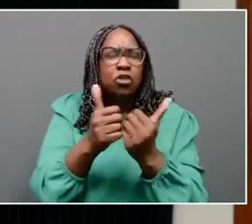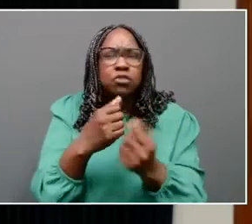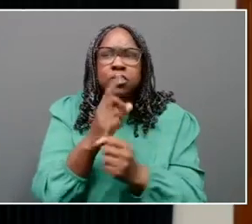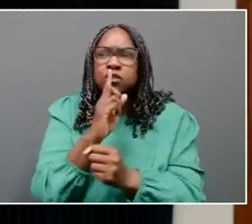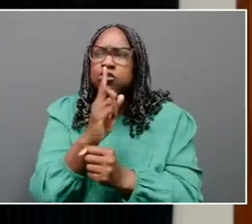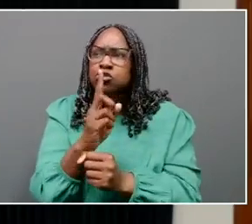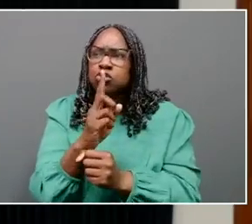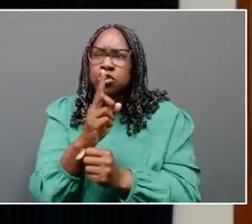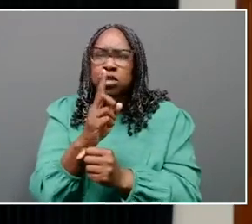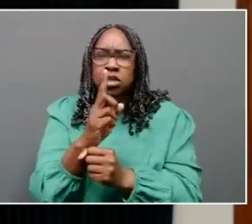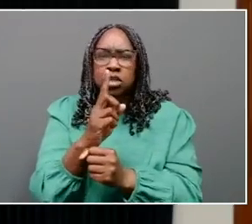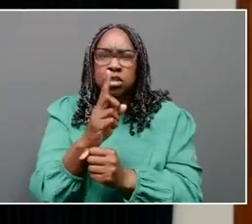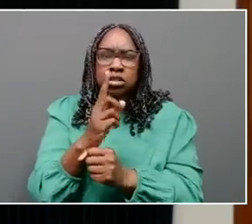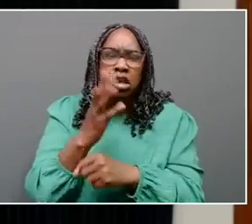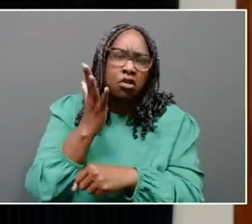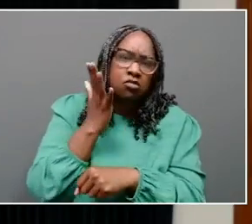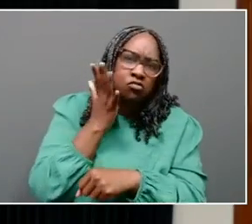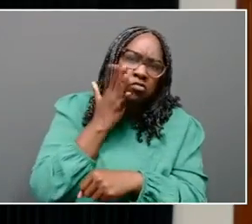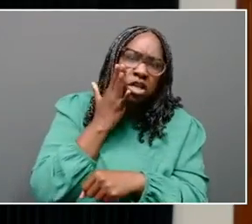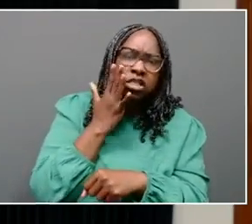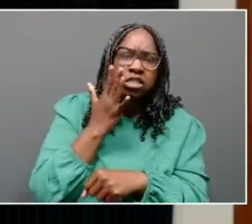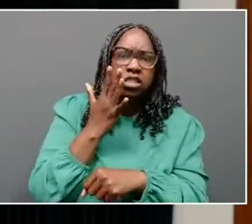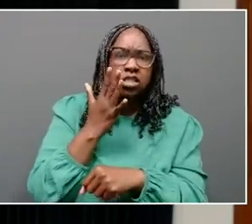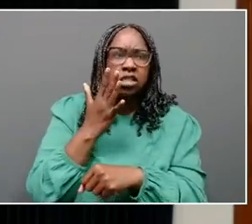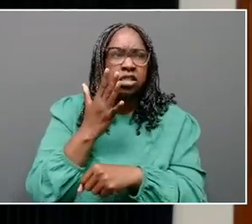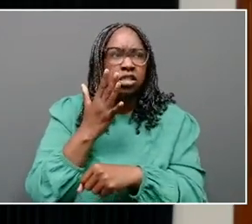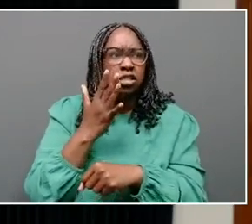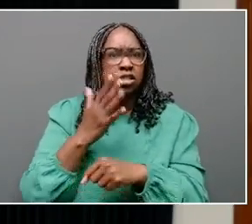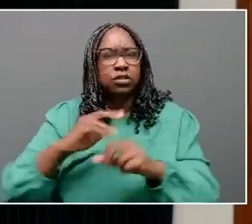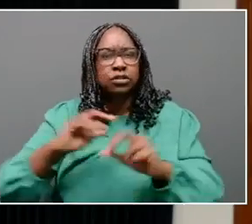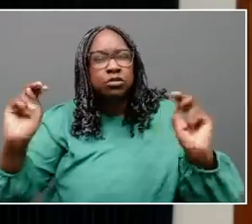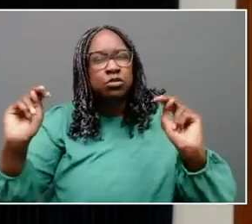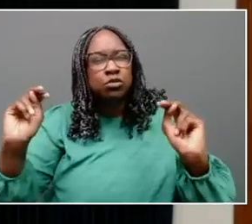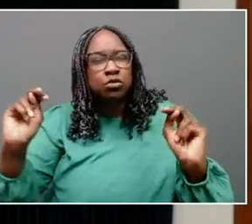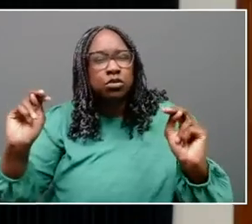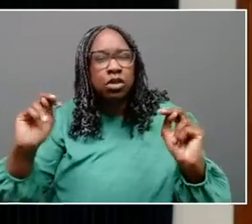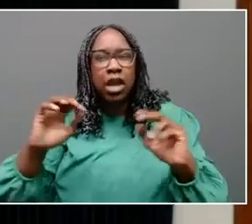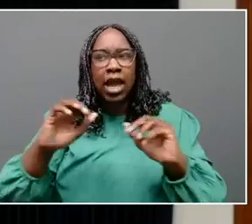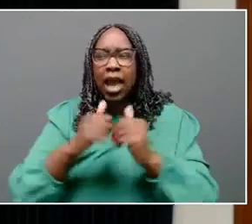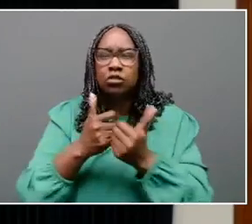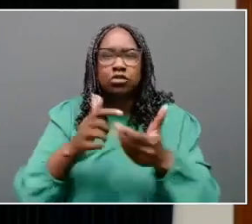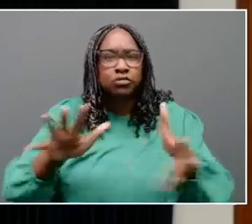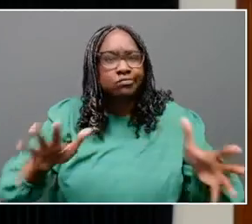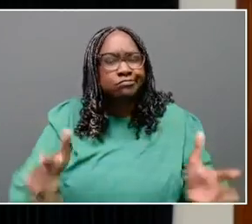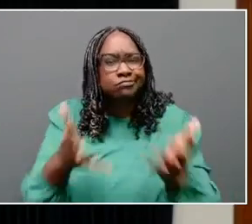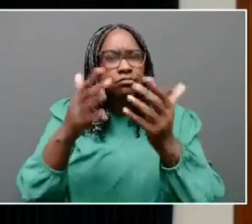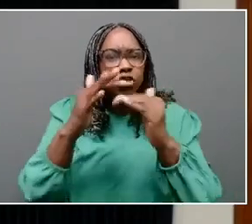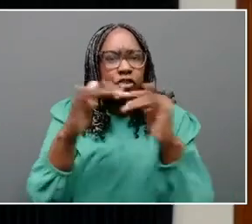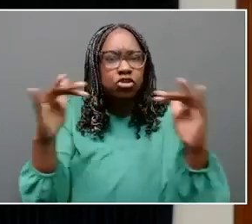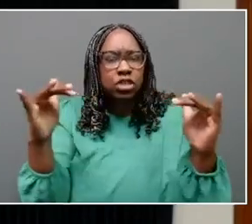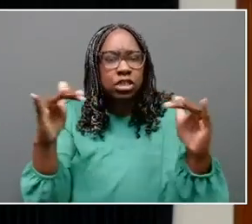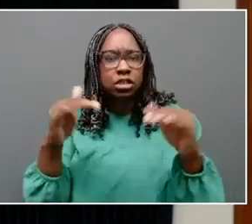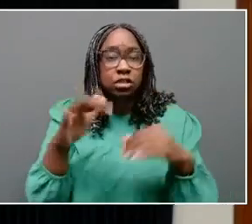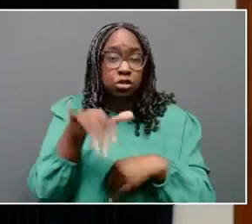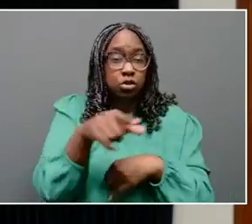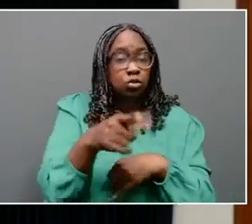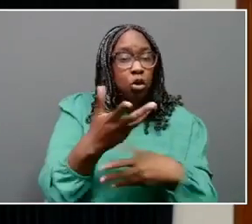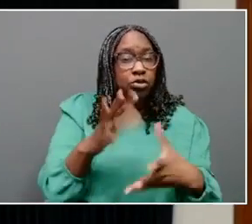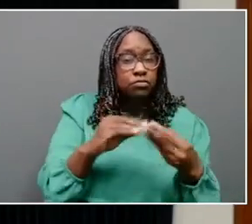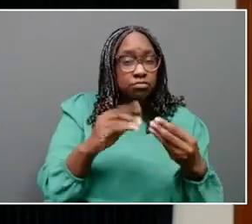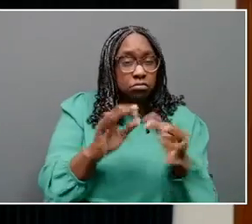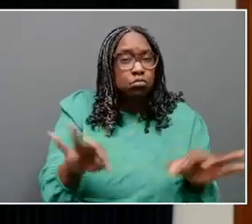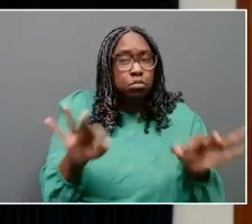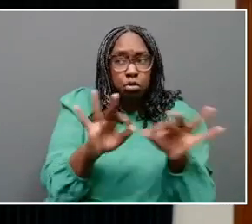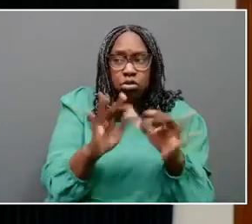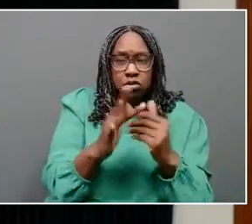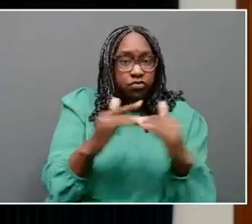diversity at colleges and universities? I mean, you indicate obviously that it's important to you, but I mean, what is a